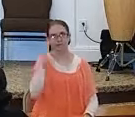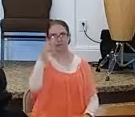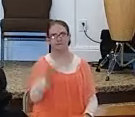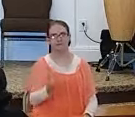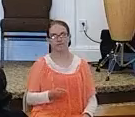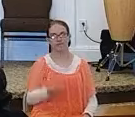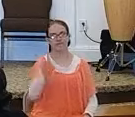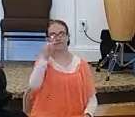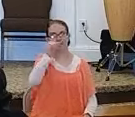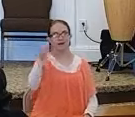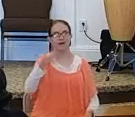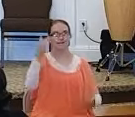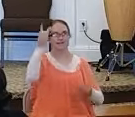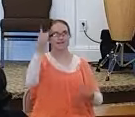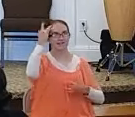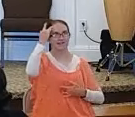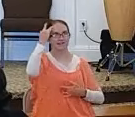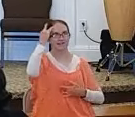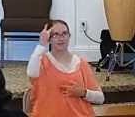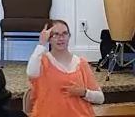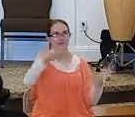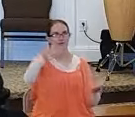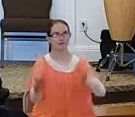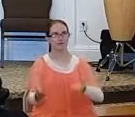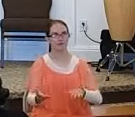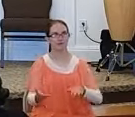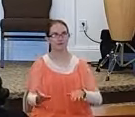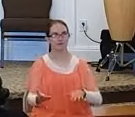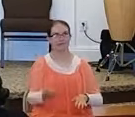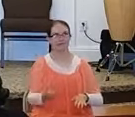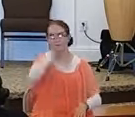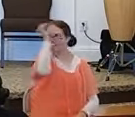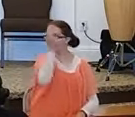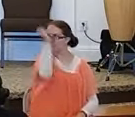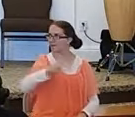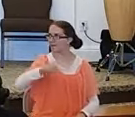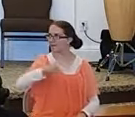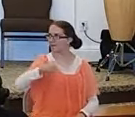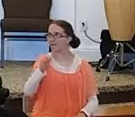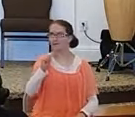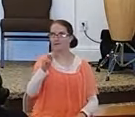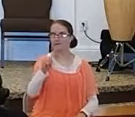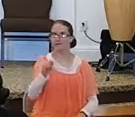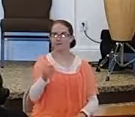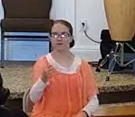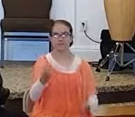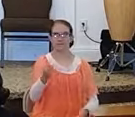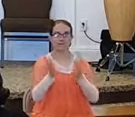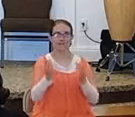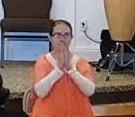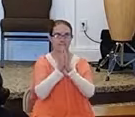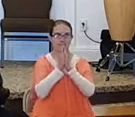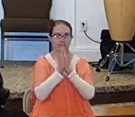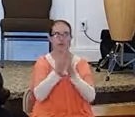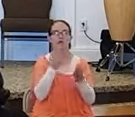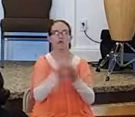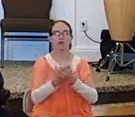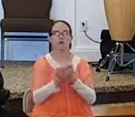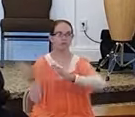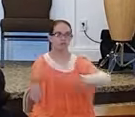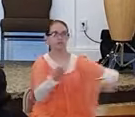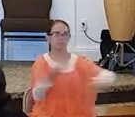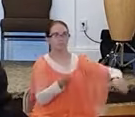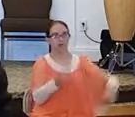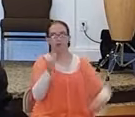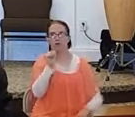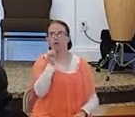said, Lazarus is sick unto death, and Mary and Martha want us to come and pray for him. And he said, they said, oh, good, let's go. He said,